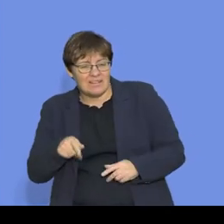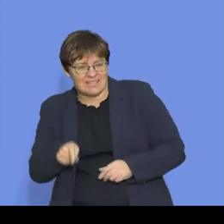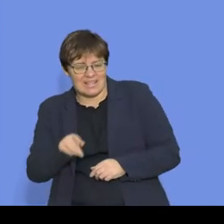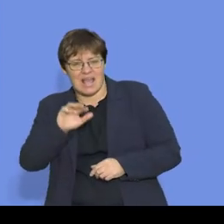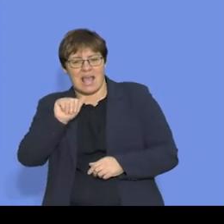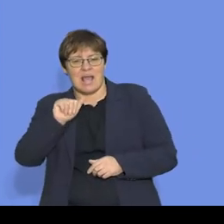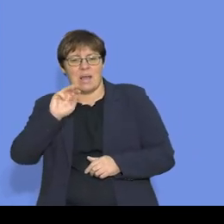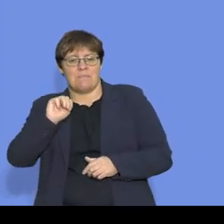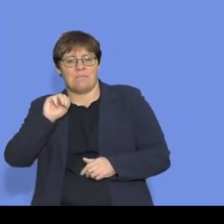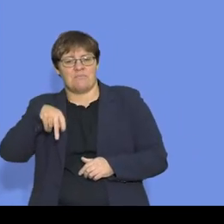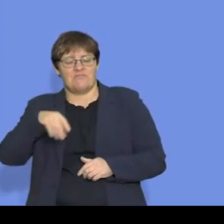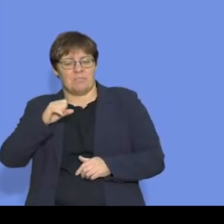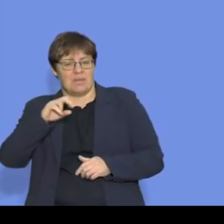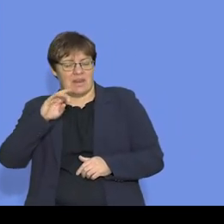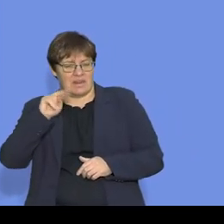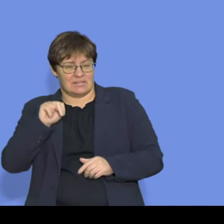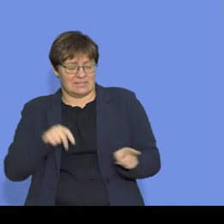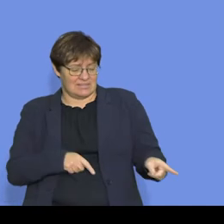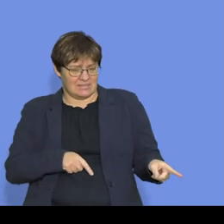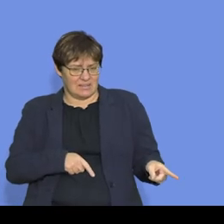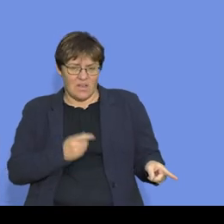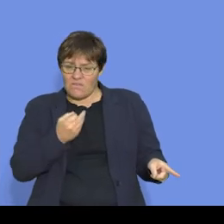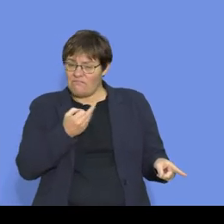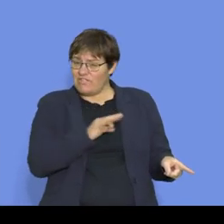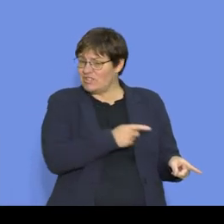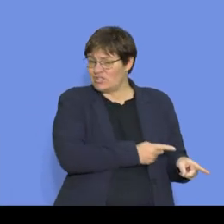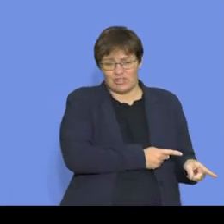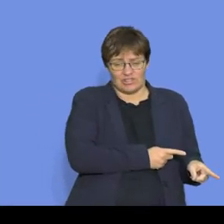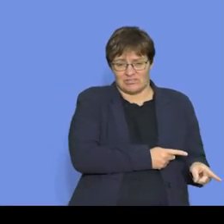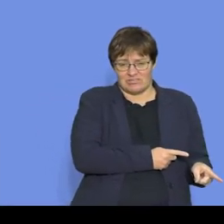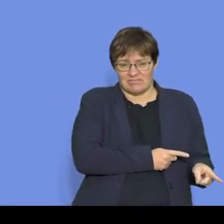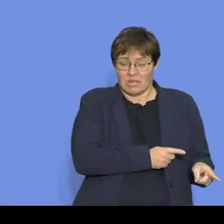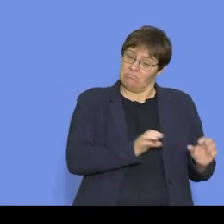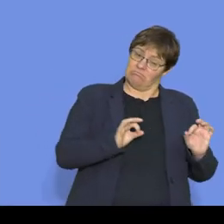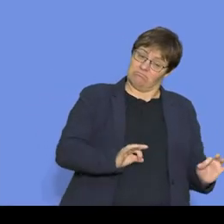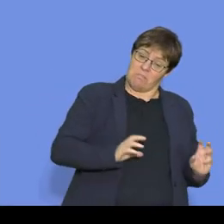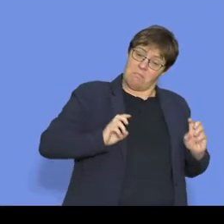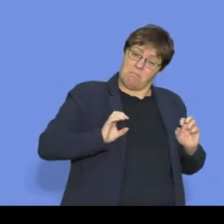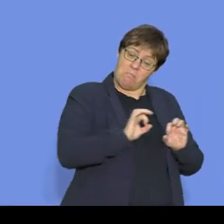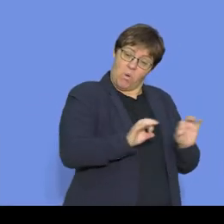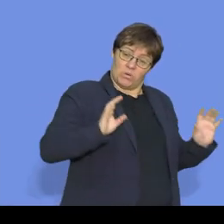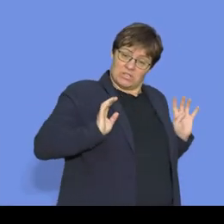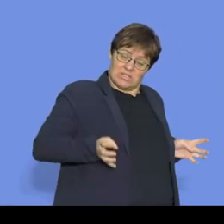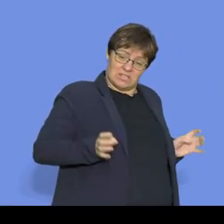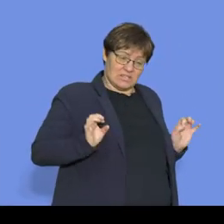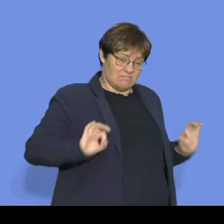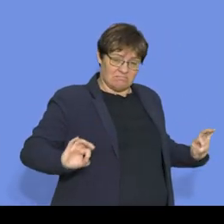and amphibians, because after all, fish don't actually have proper bones in their